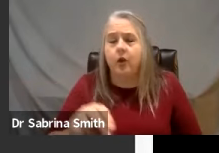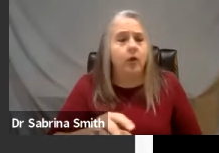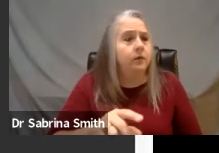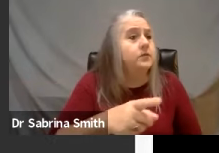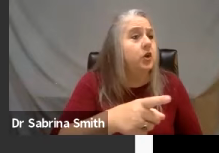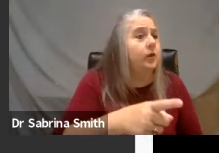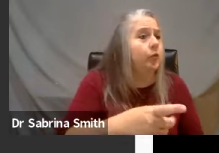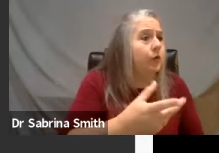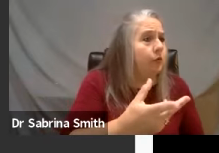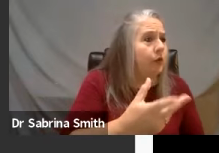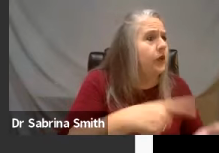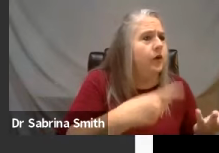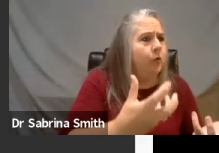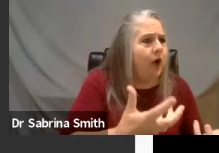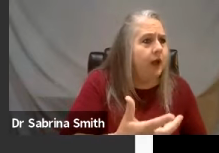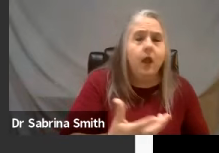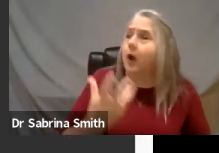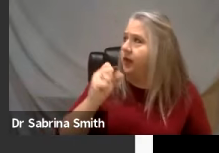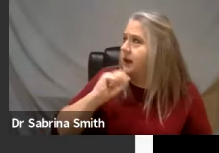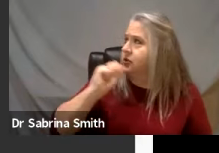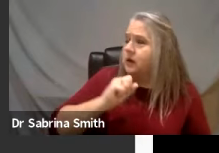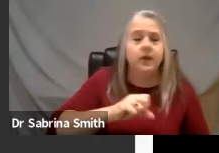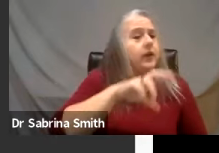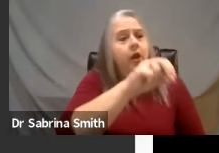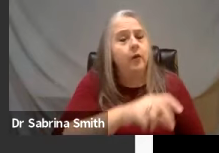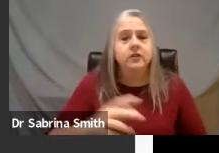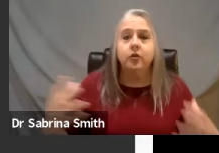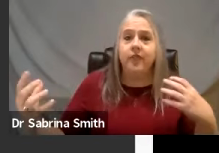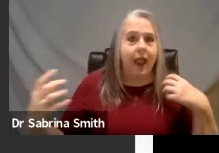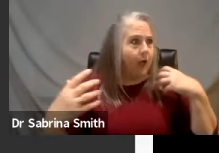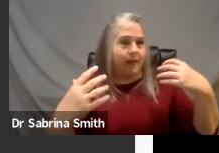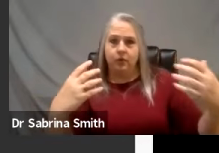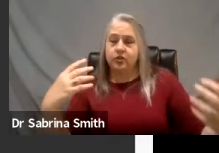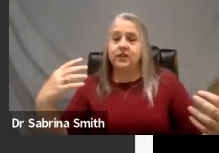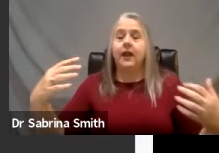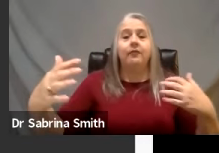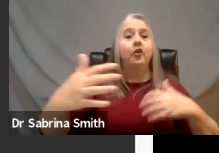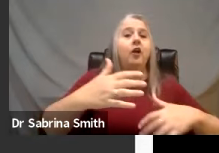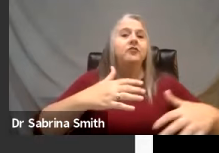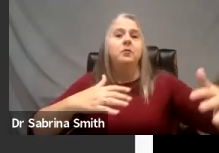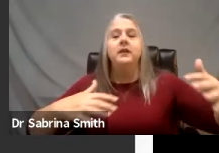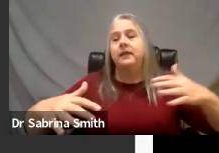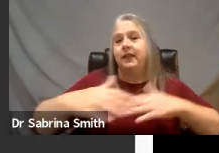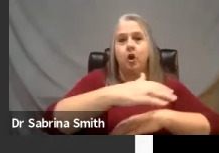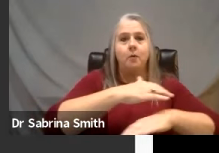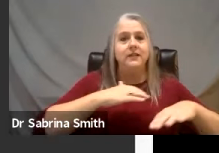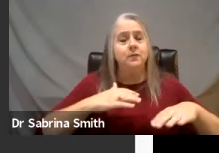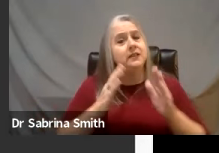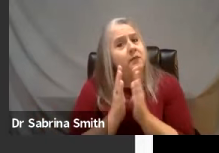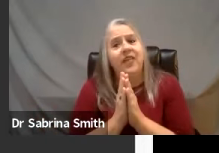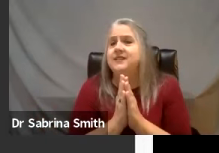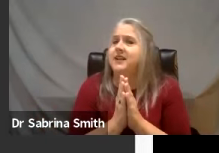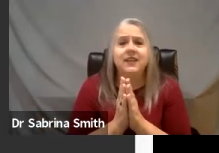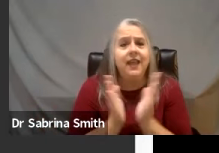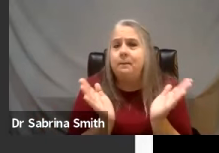Okay, no. I'm sorry. What do you want? I want ice cream. Okay, no. So now I feel comfortable manipulating all my